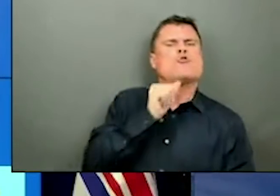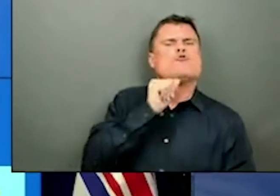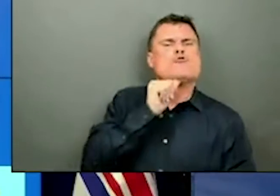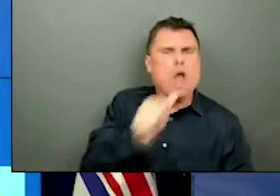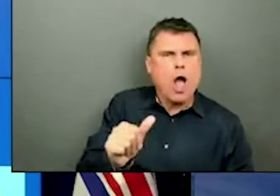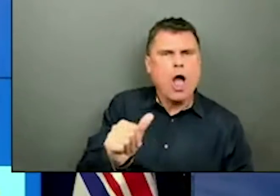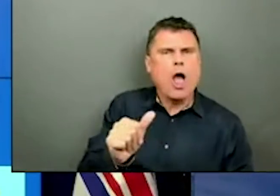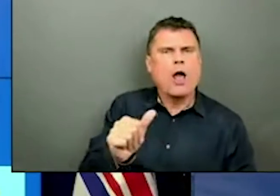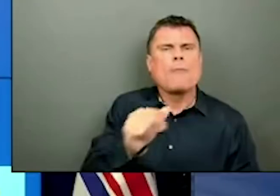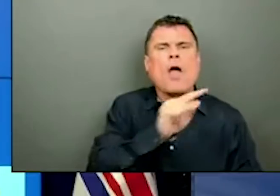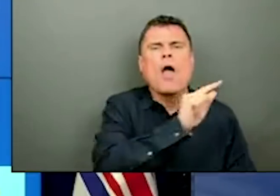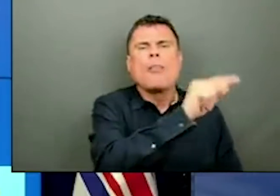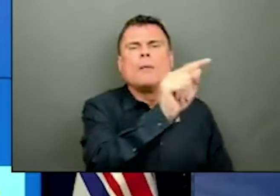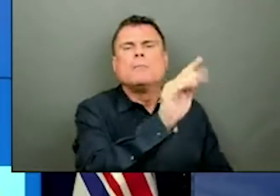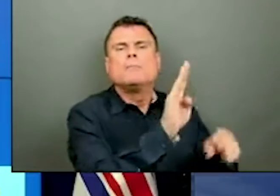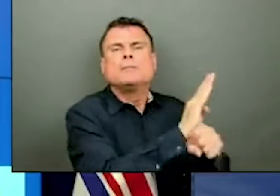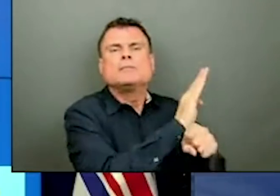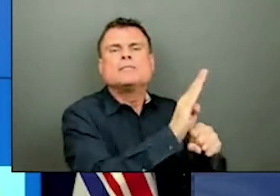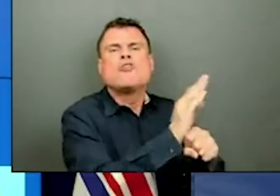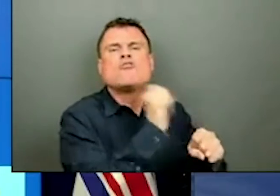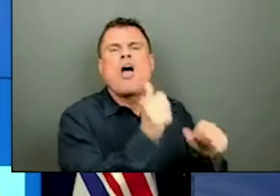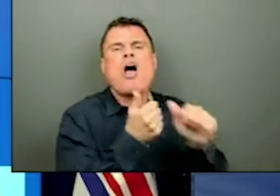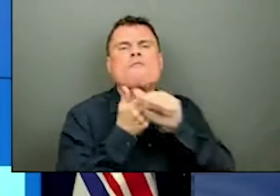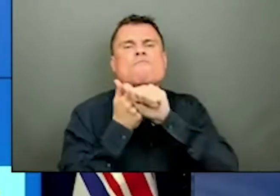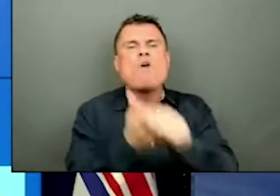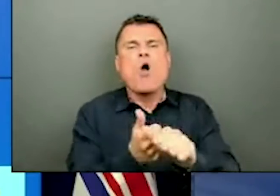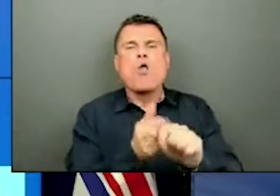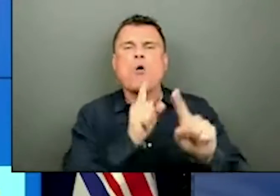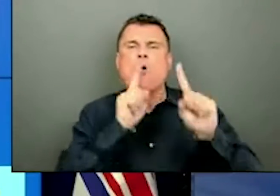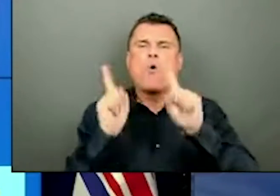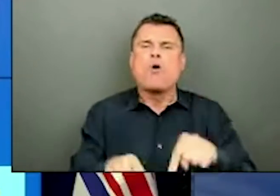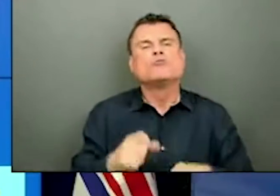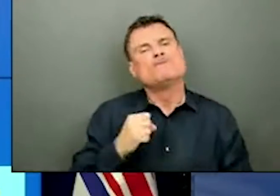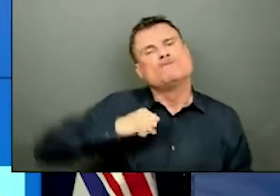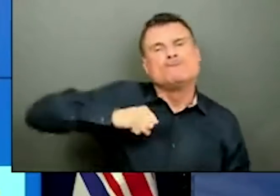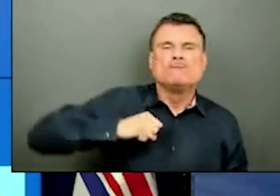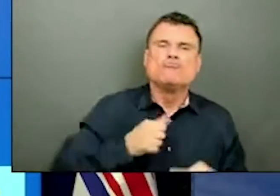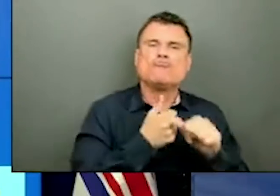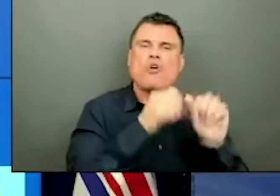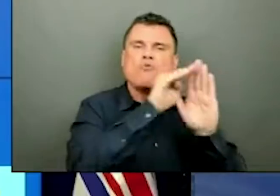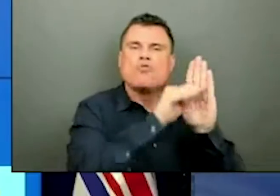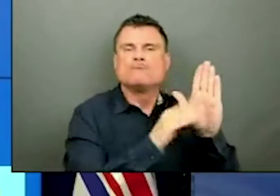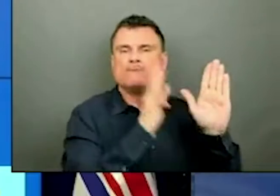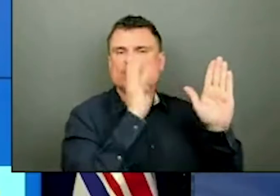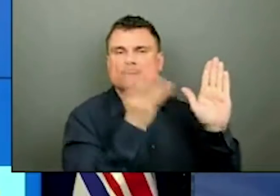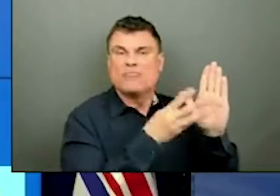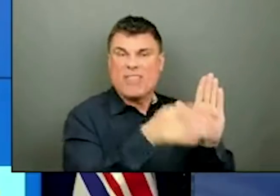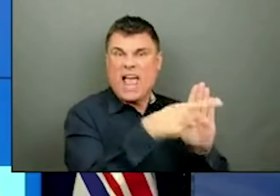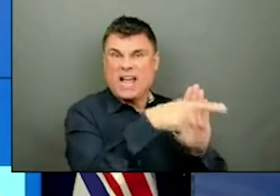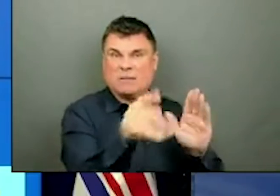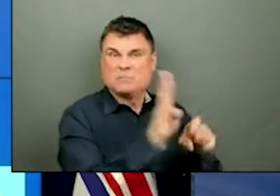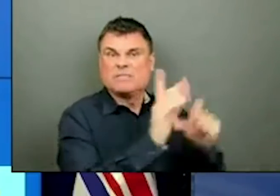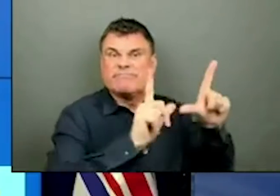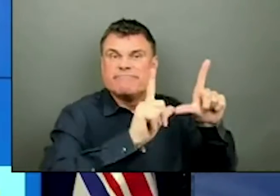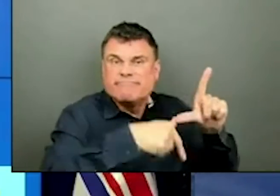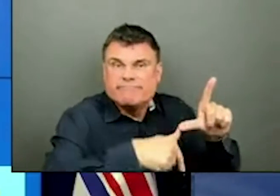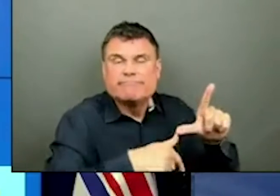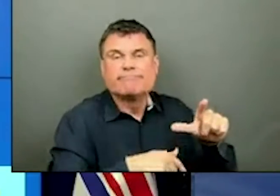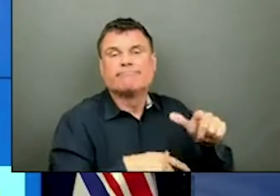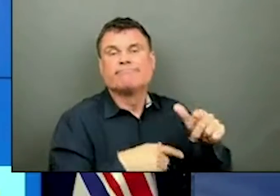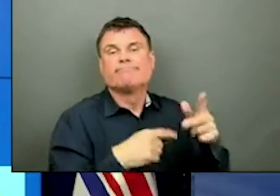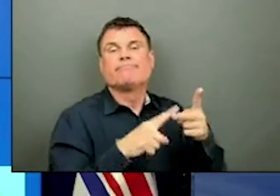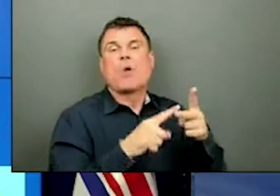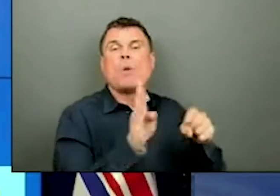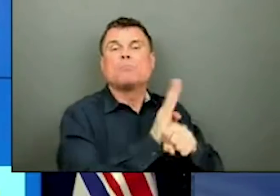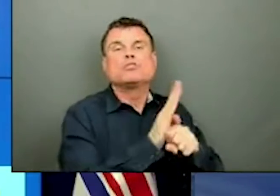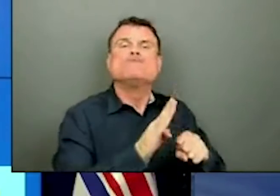order? And does it need to be businesses who have had their license stripped, or is it any business that continues